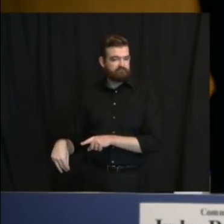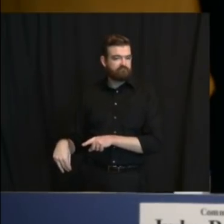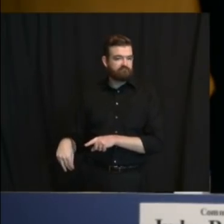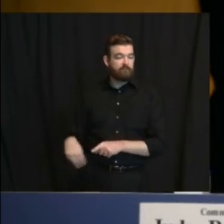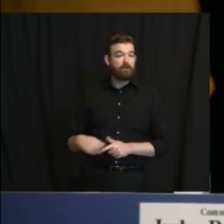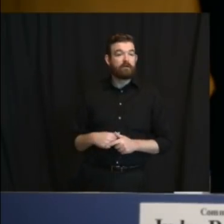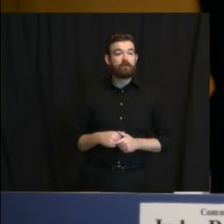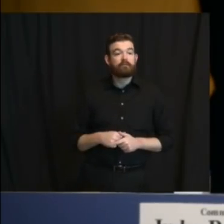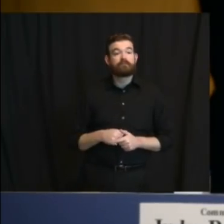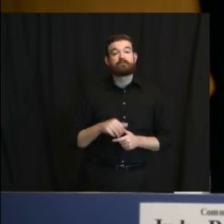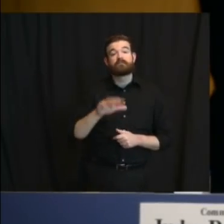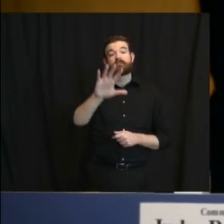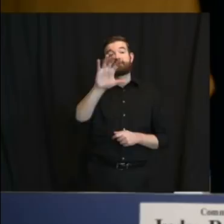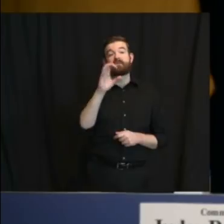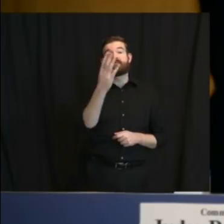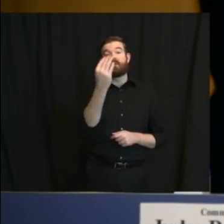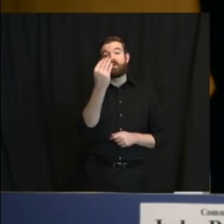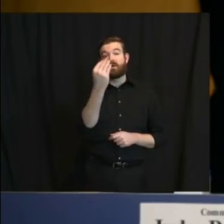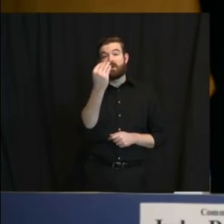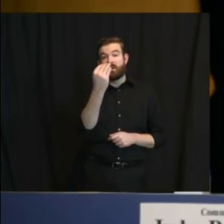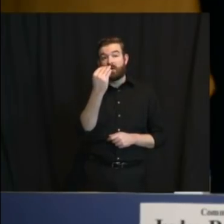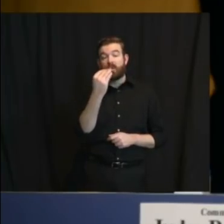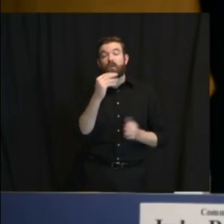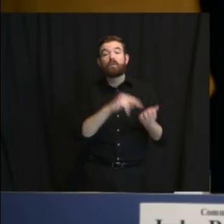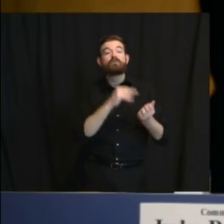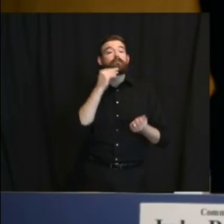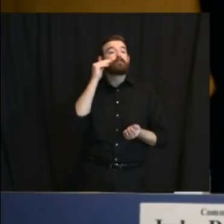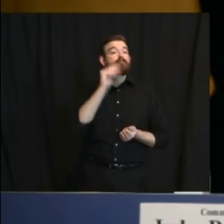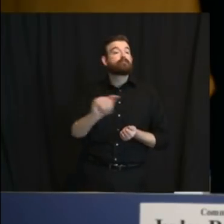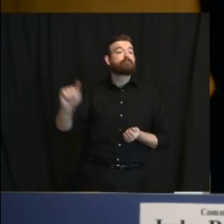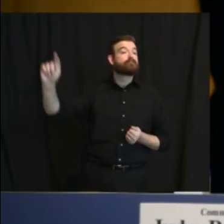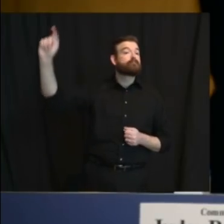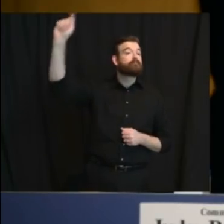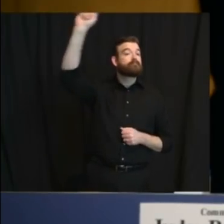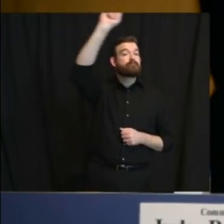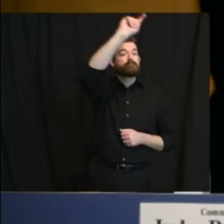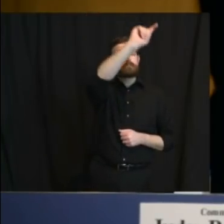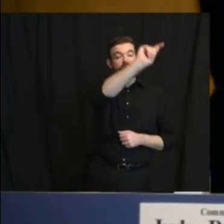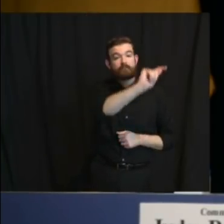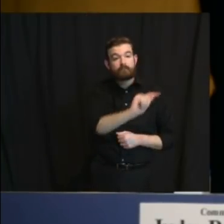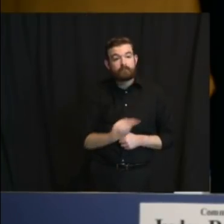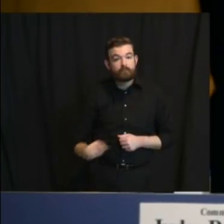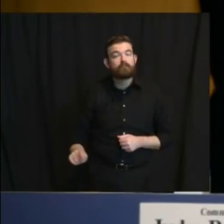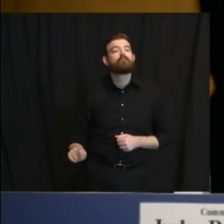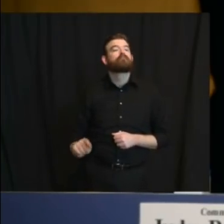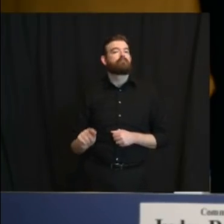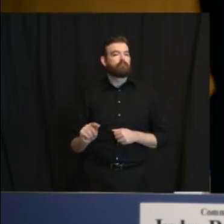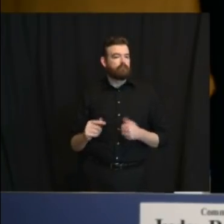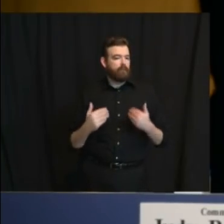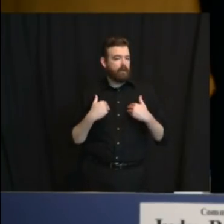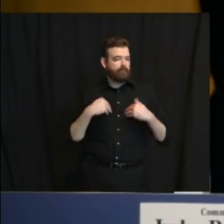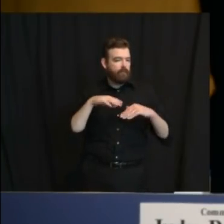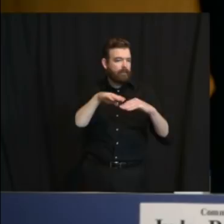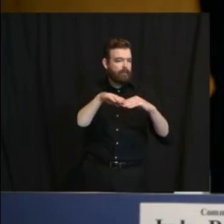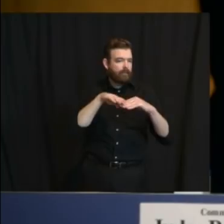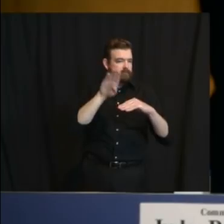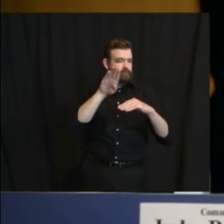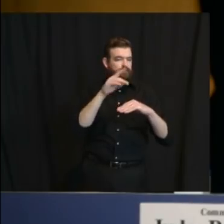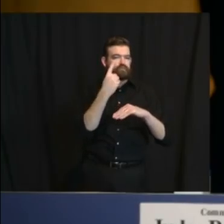care facilities and assisted living facilities in the state with COVID-19 cases. There are